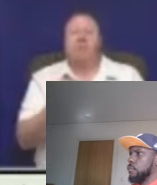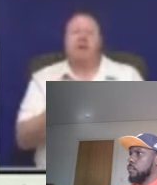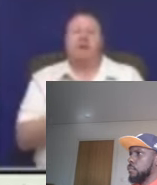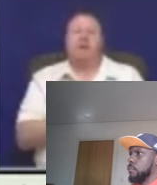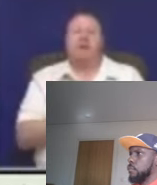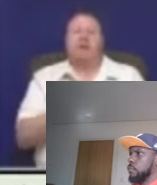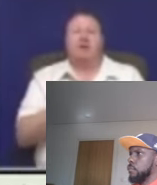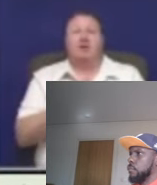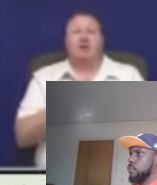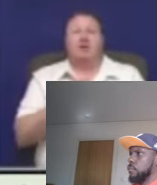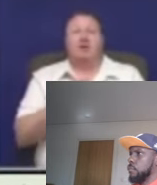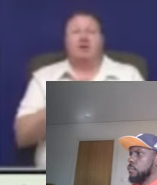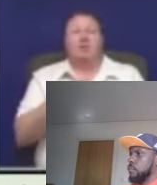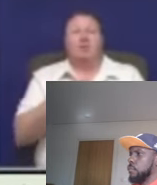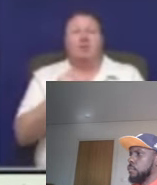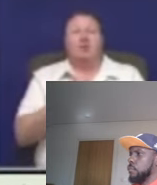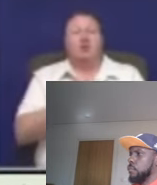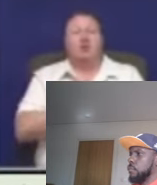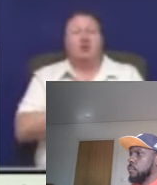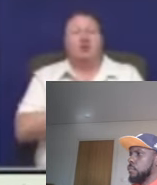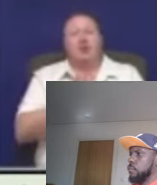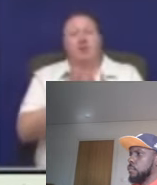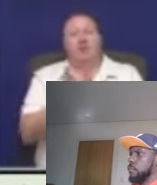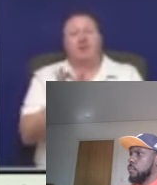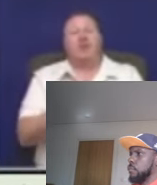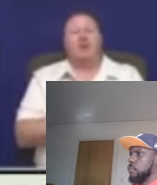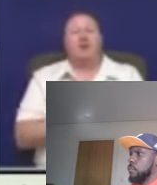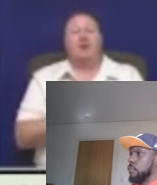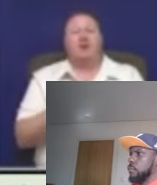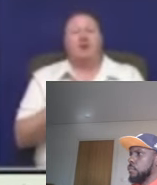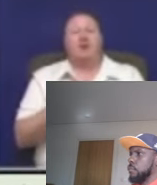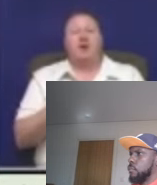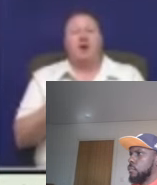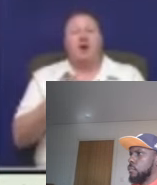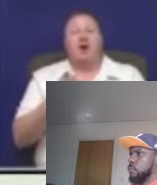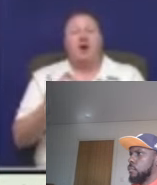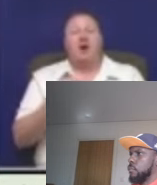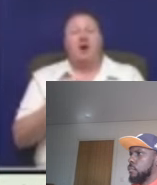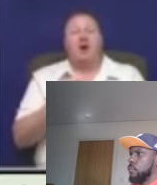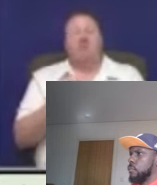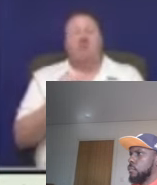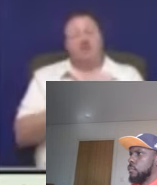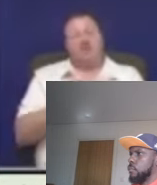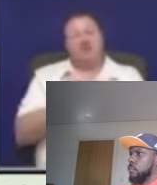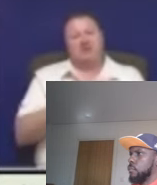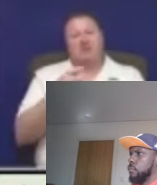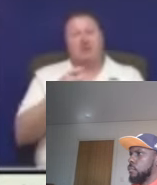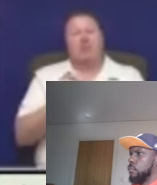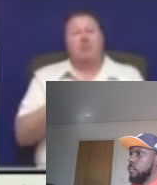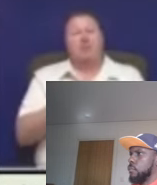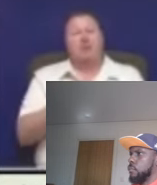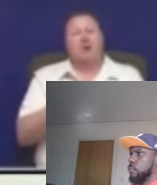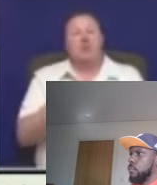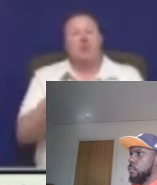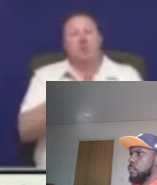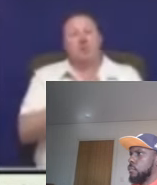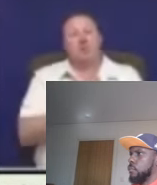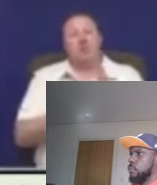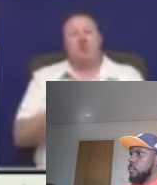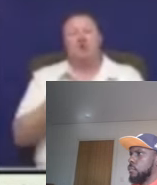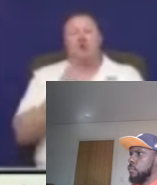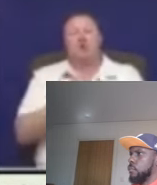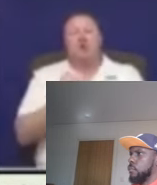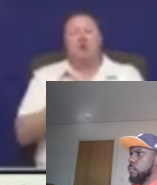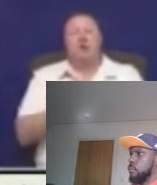which disrupt project timelines. We're addressing this by establishing payment protocols to ensure that client departments meet